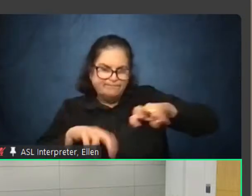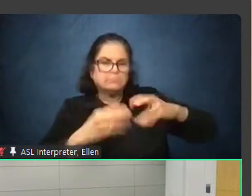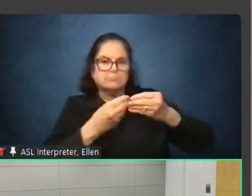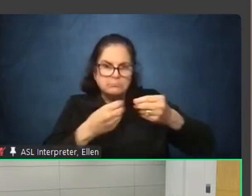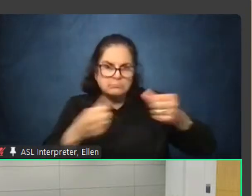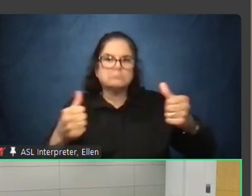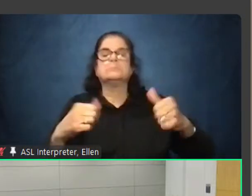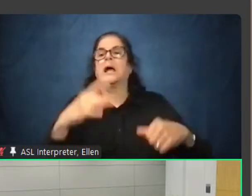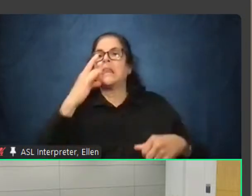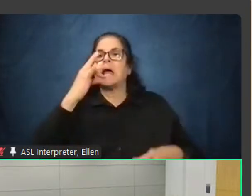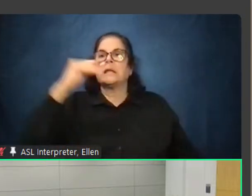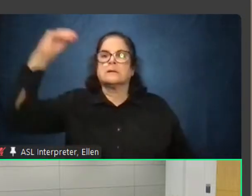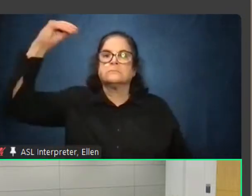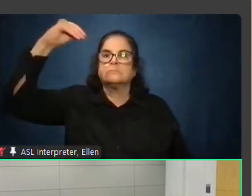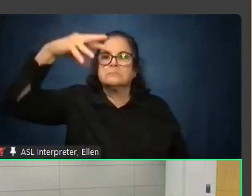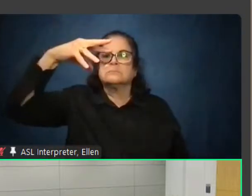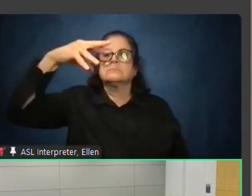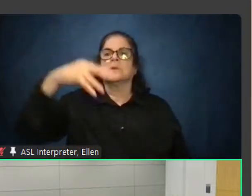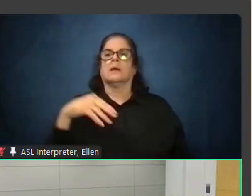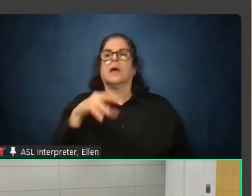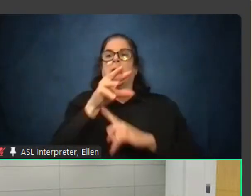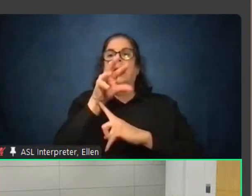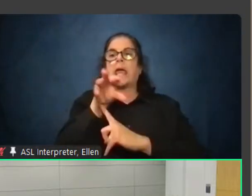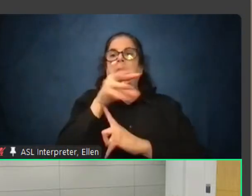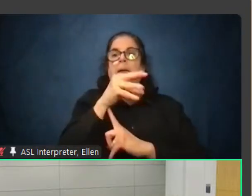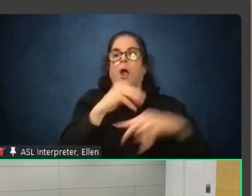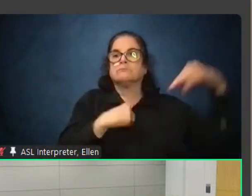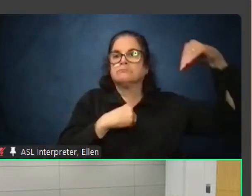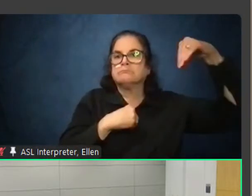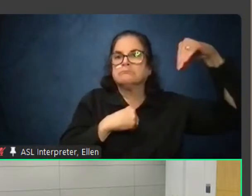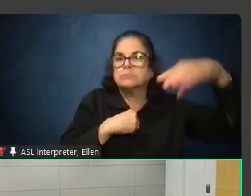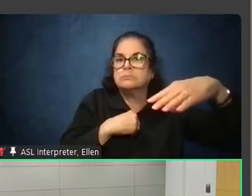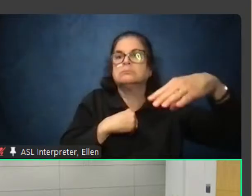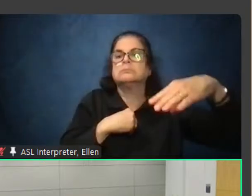camera placement, color of tile, and things like that get into a lot of those things.